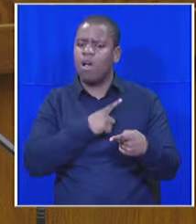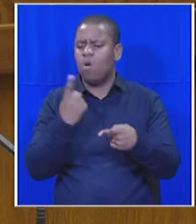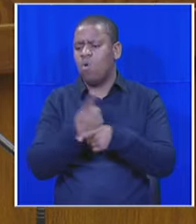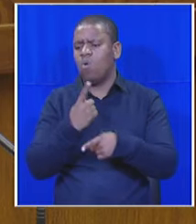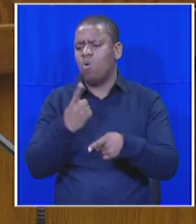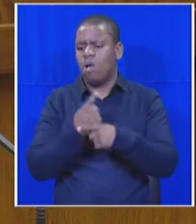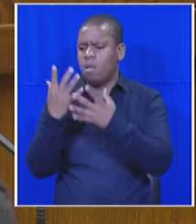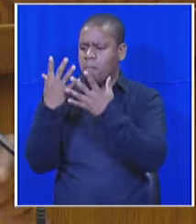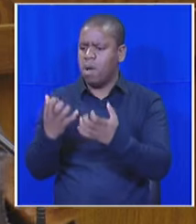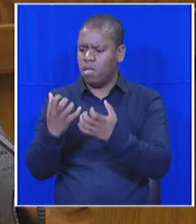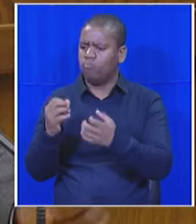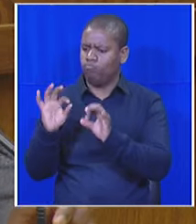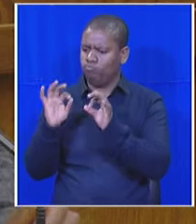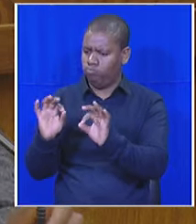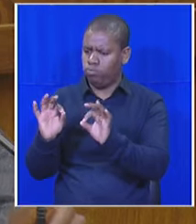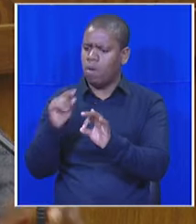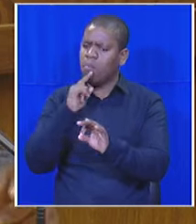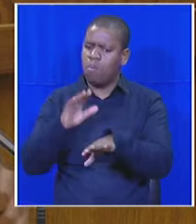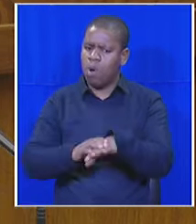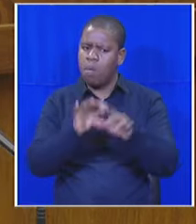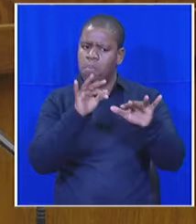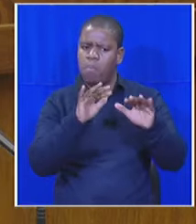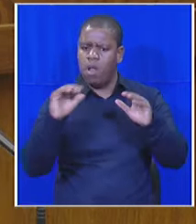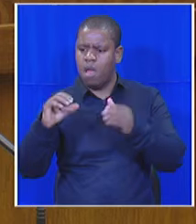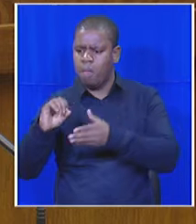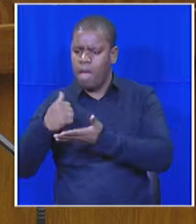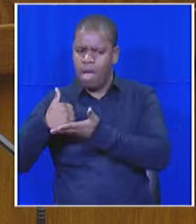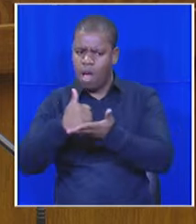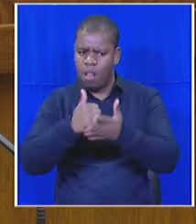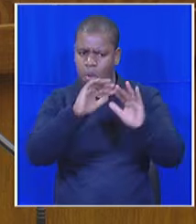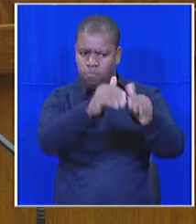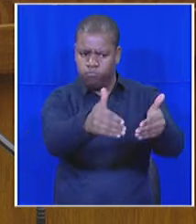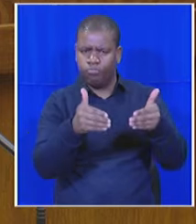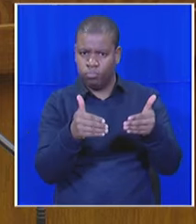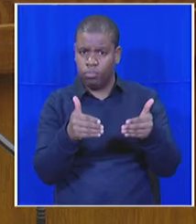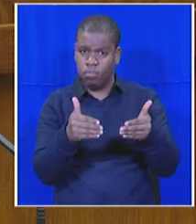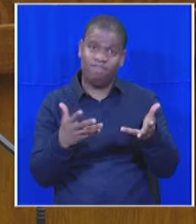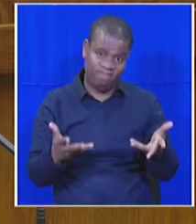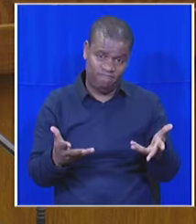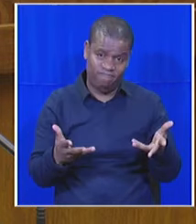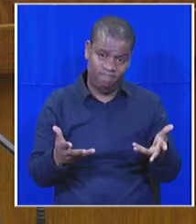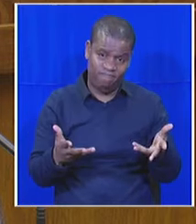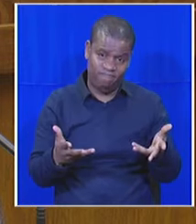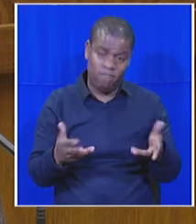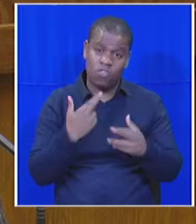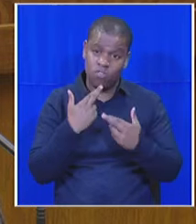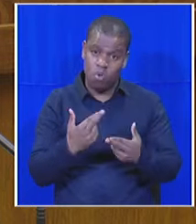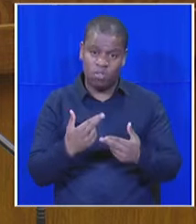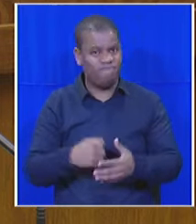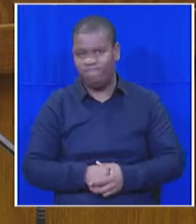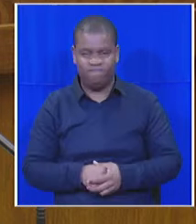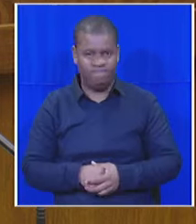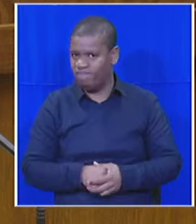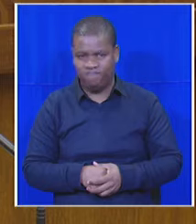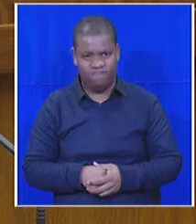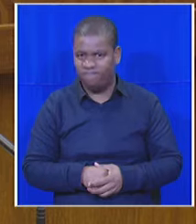kwabantu bethu eMzansi. Impendulo esobala ithi cha. Honorable members. This is our